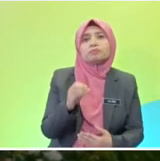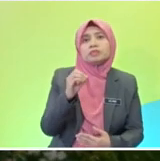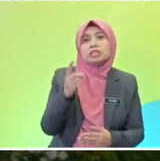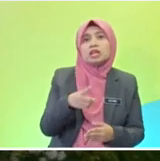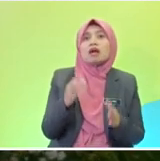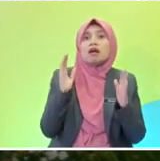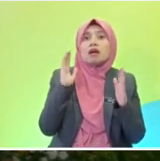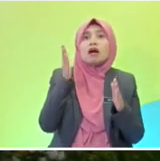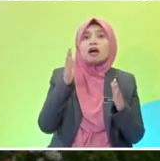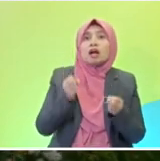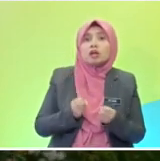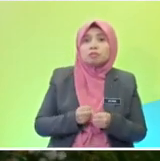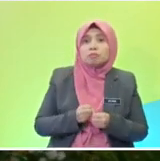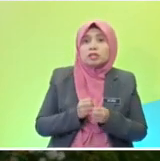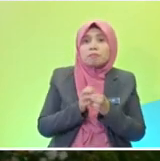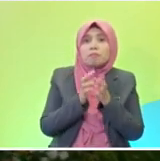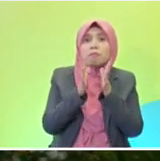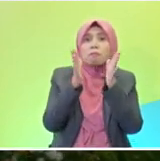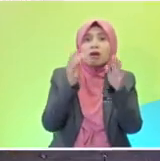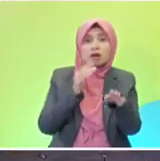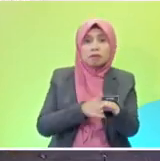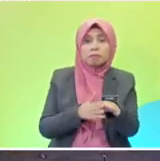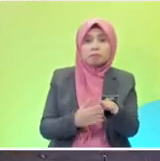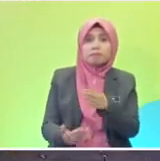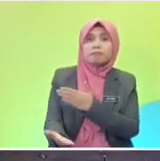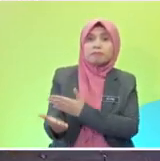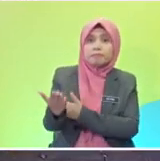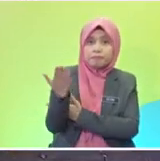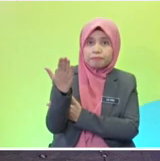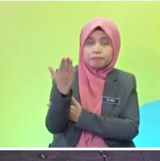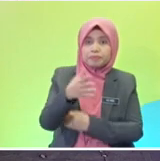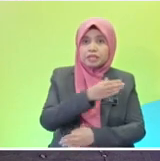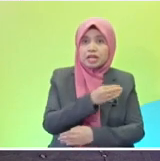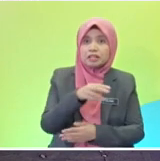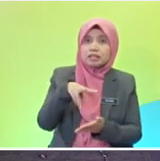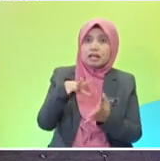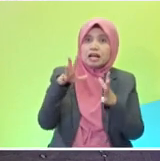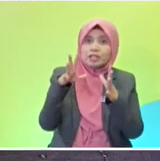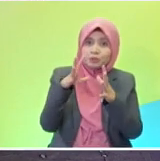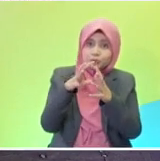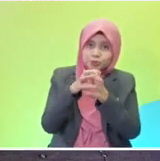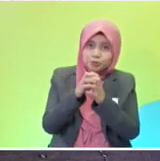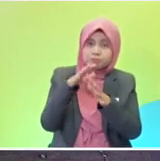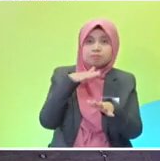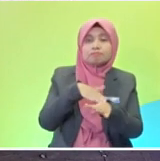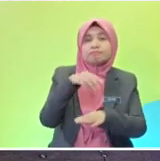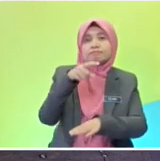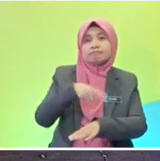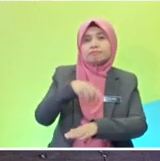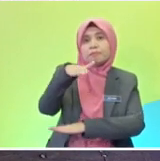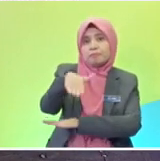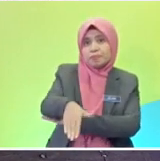morning. Uh-huh. And it will fall down in the evening. Oh, so fast. Yes. But every